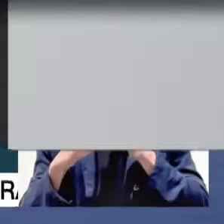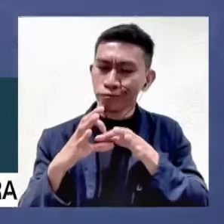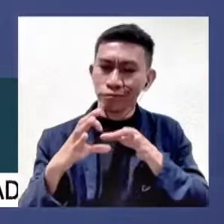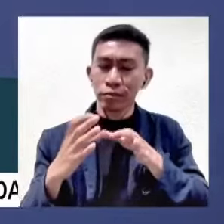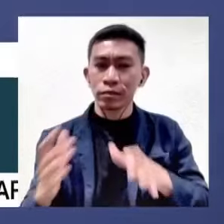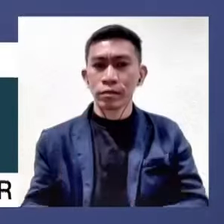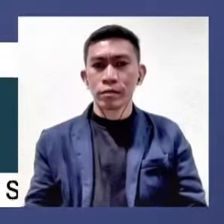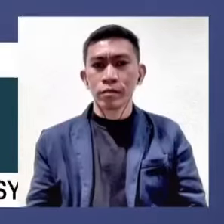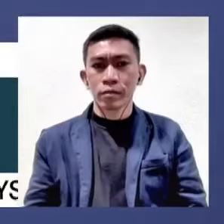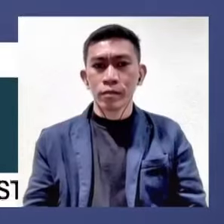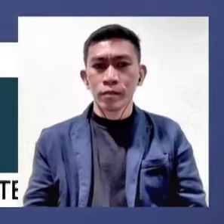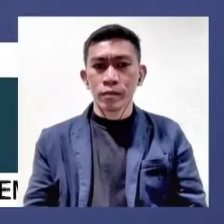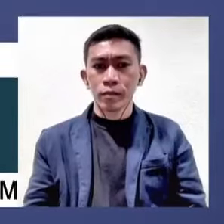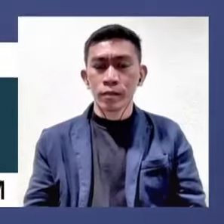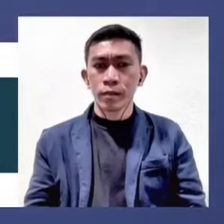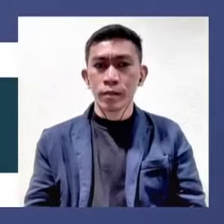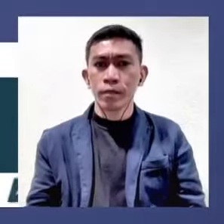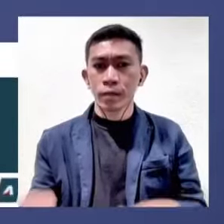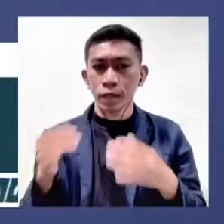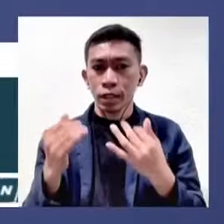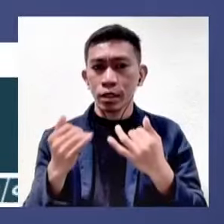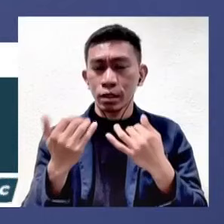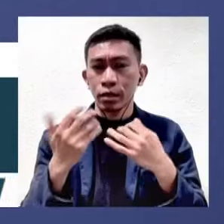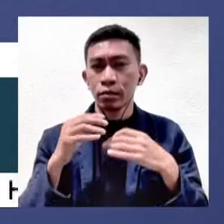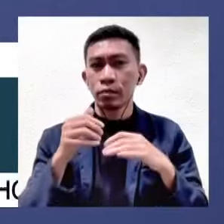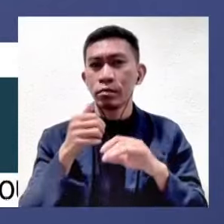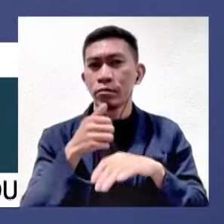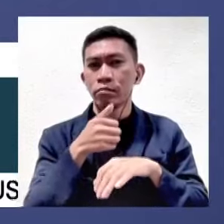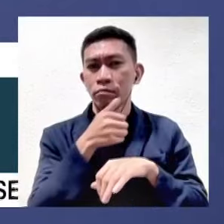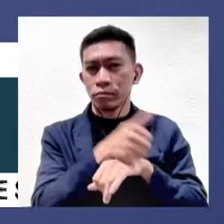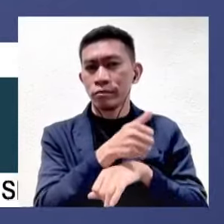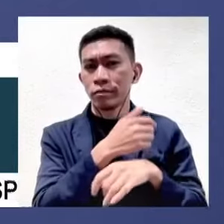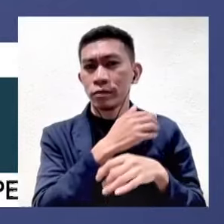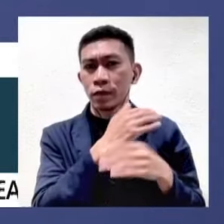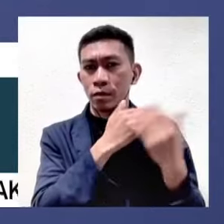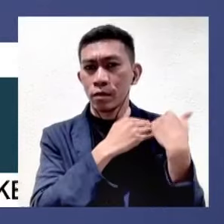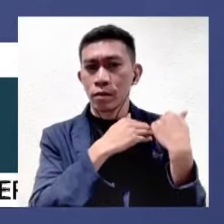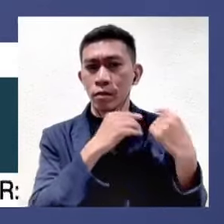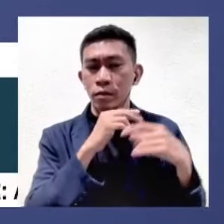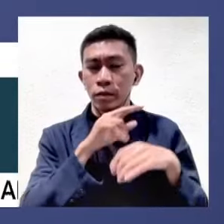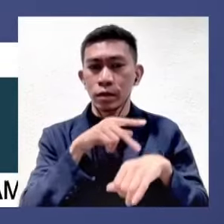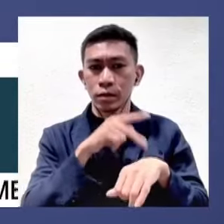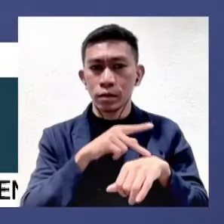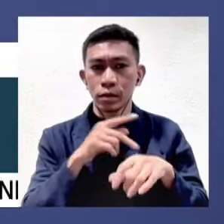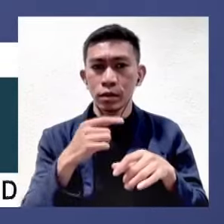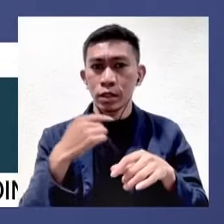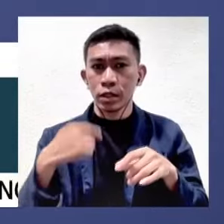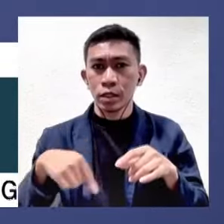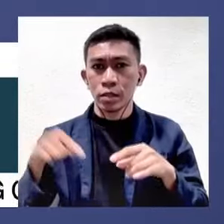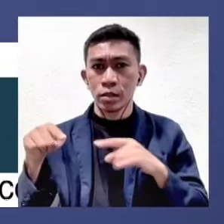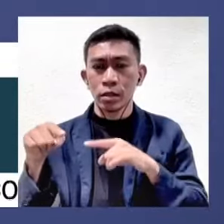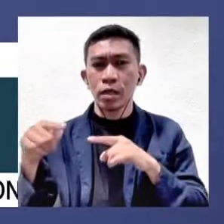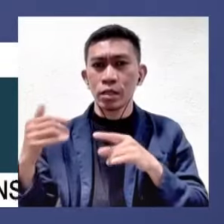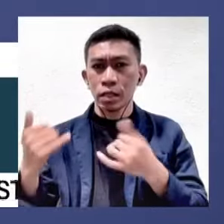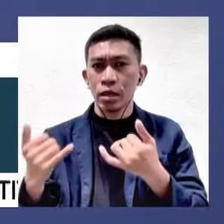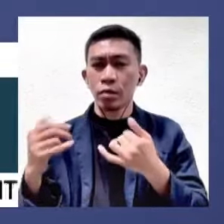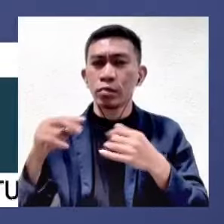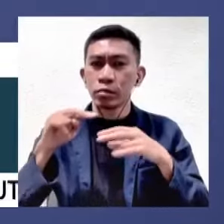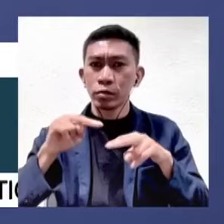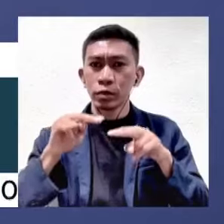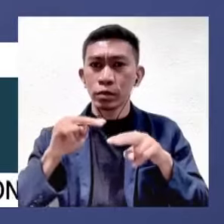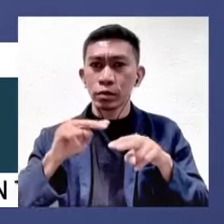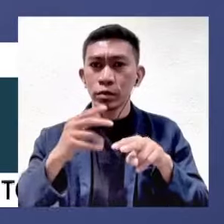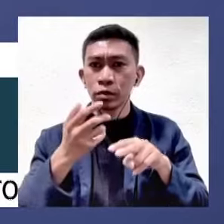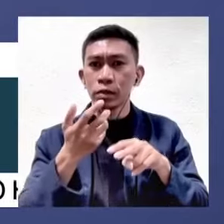The responsibility lies with the Philippine side. China firmly safeguards its territorial sovereignty and maritime rights and